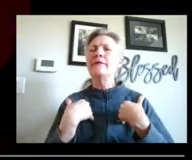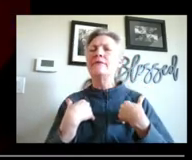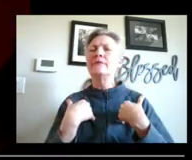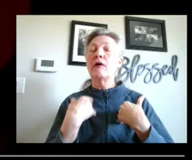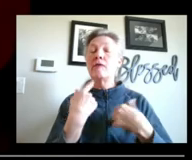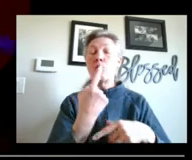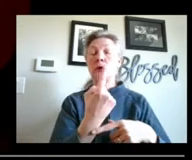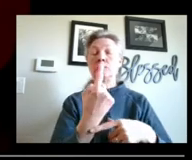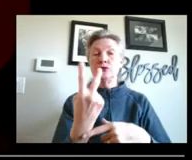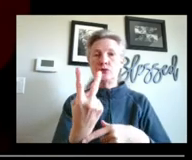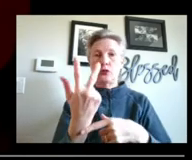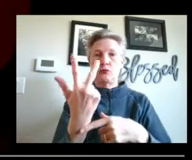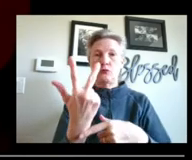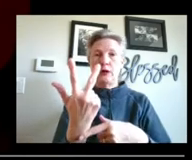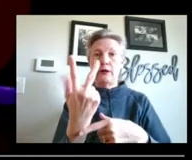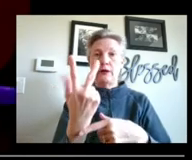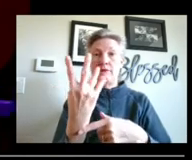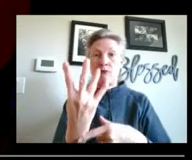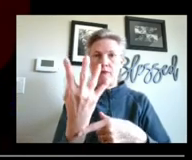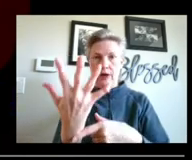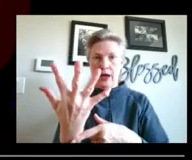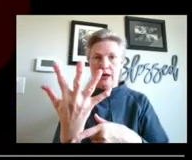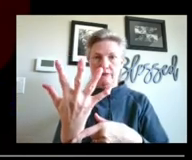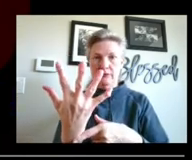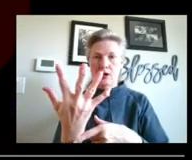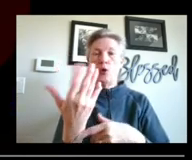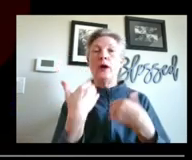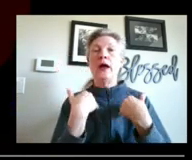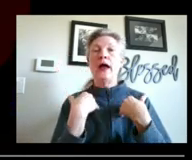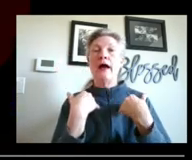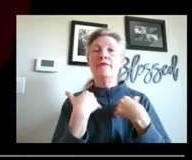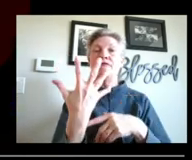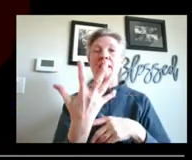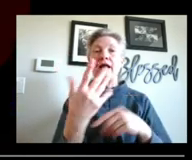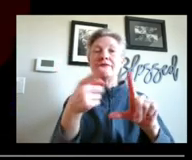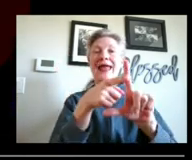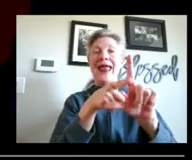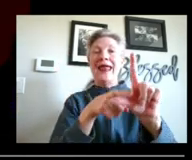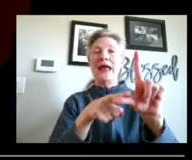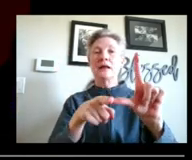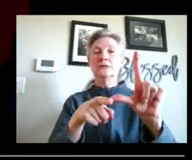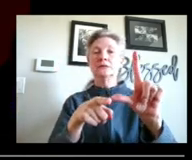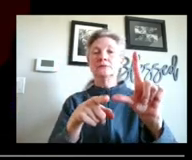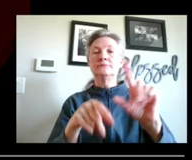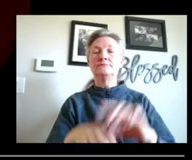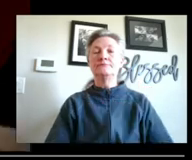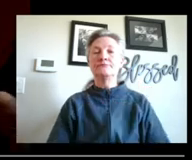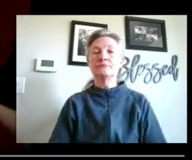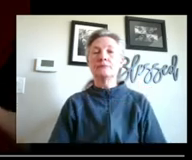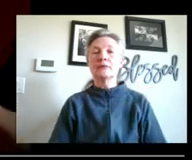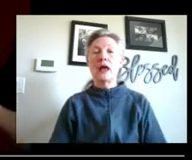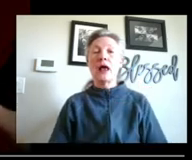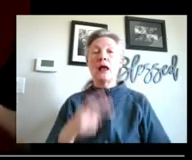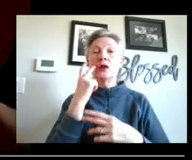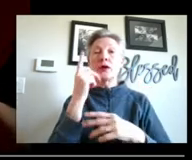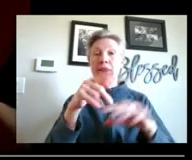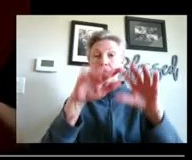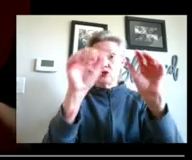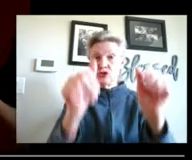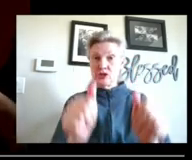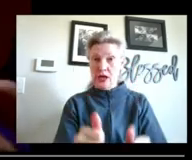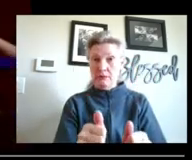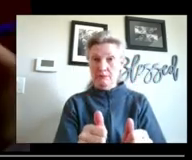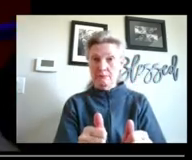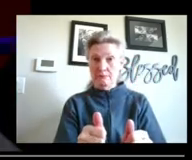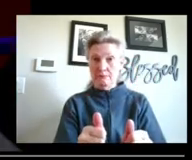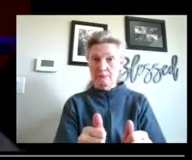spots where they meet are my vertexes, or my vertices, and here they form different